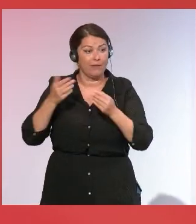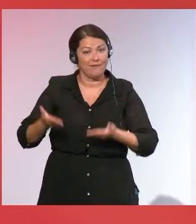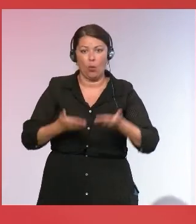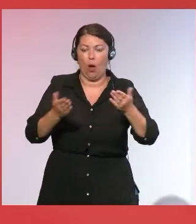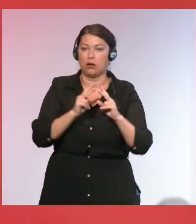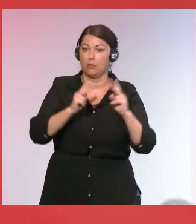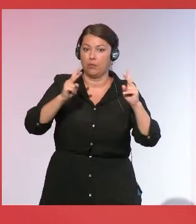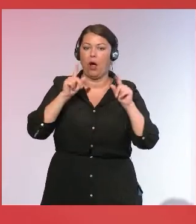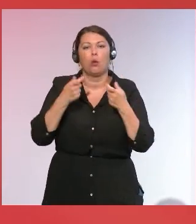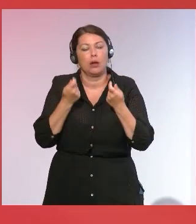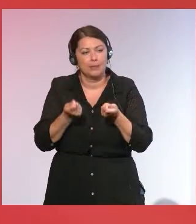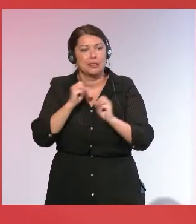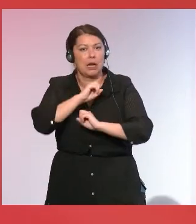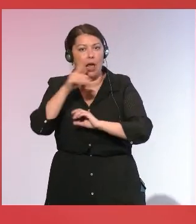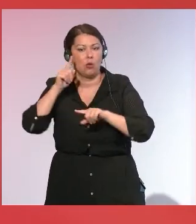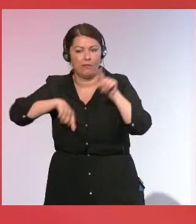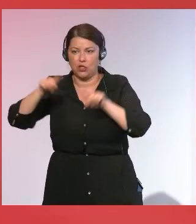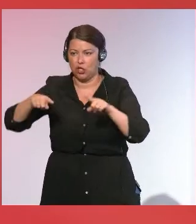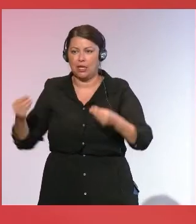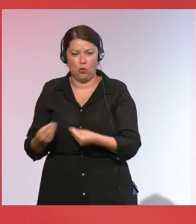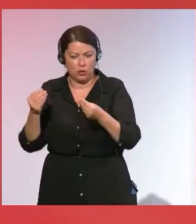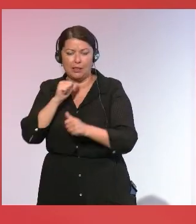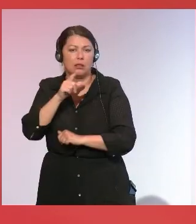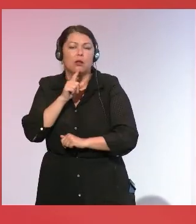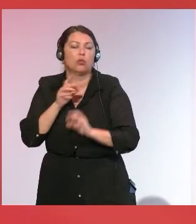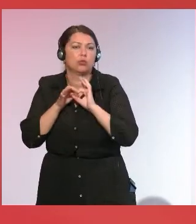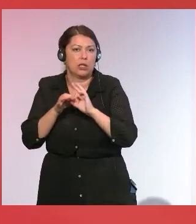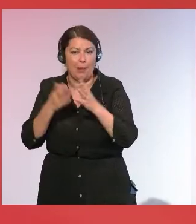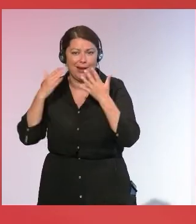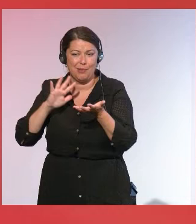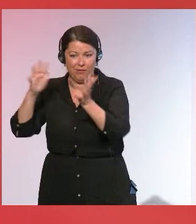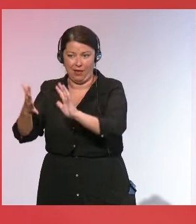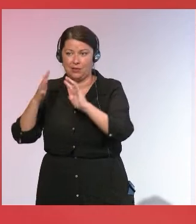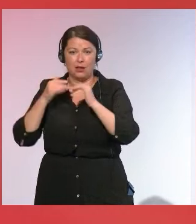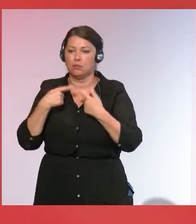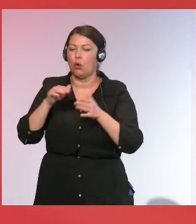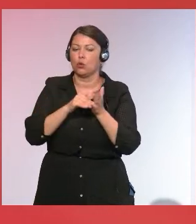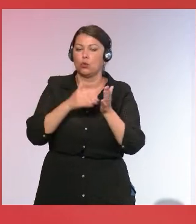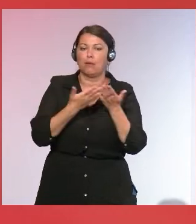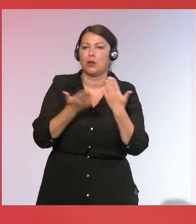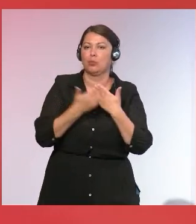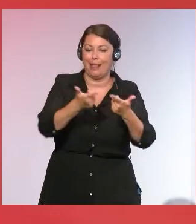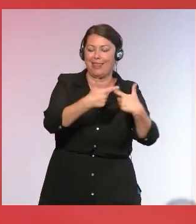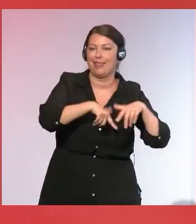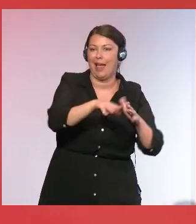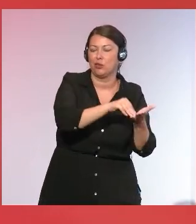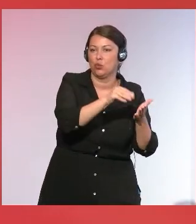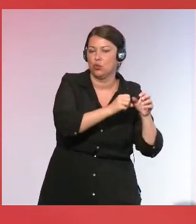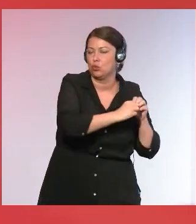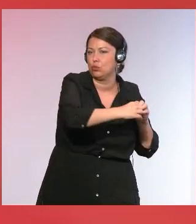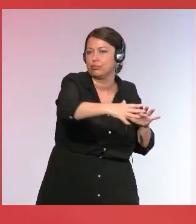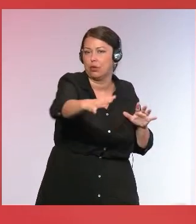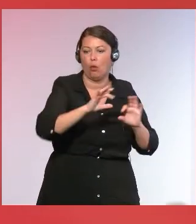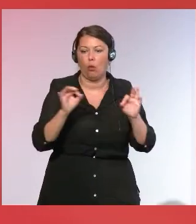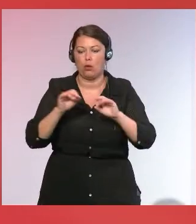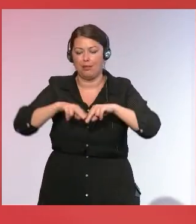So it's not just climate change. It's also things like land use, also our behavior. If we're out in nature a lot, of course, we might be more